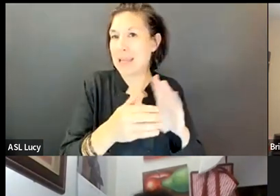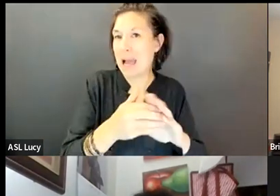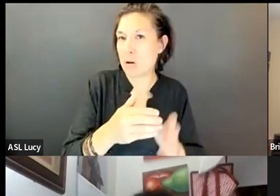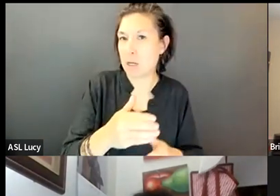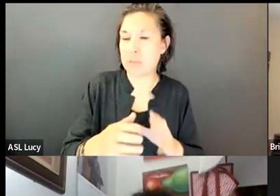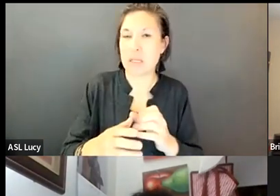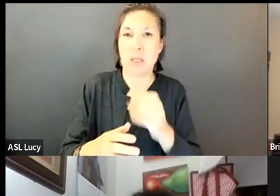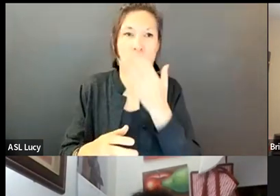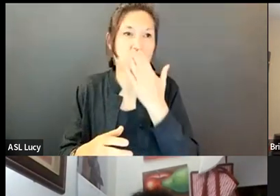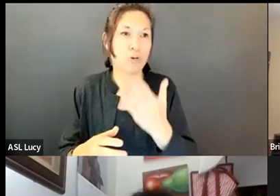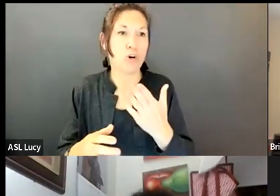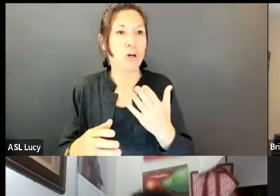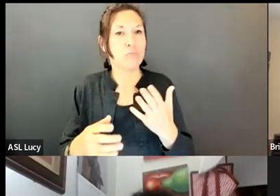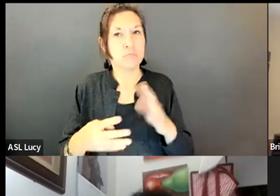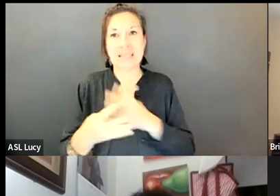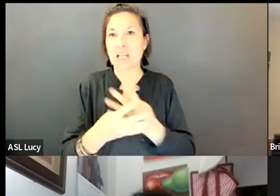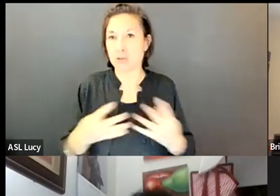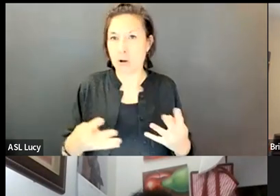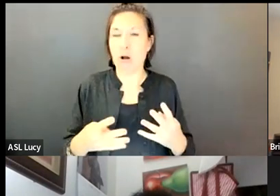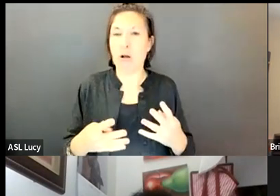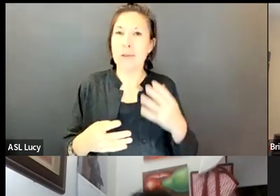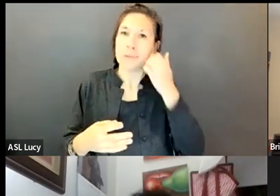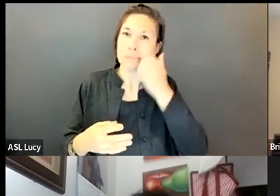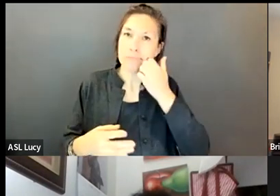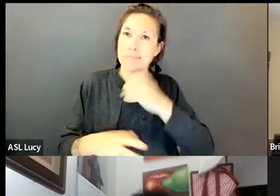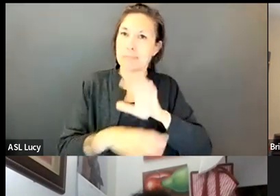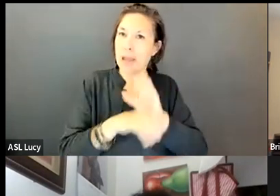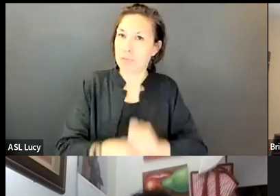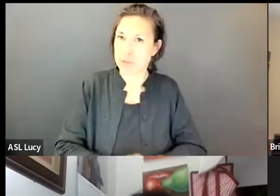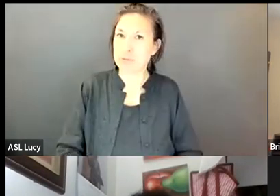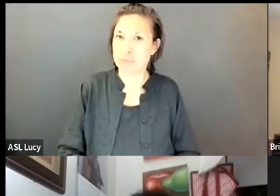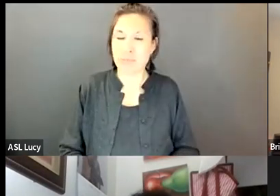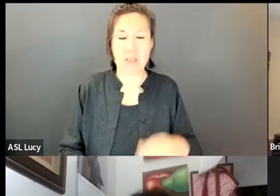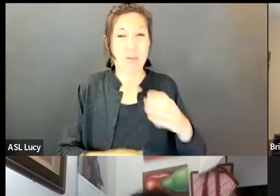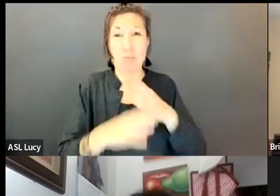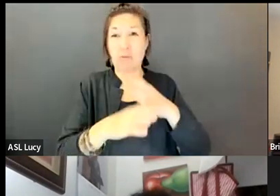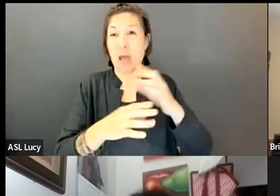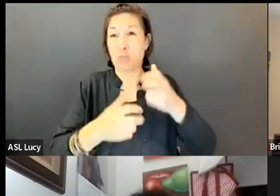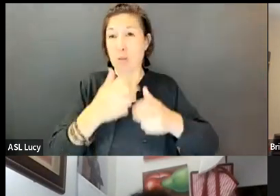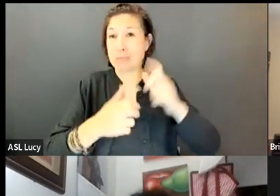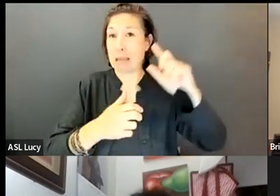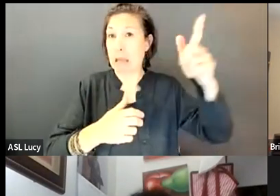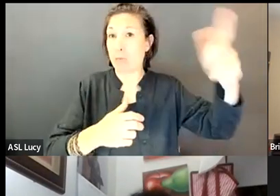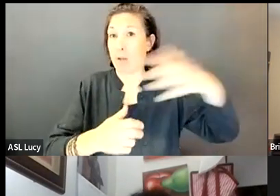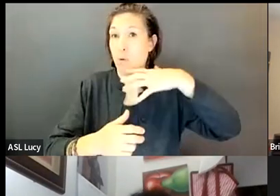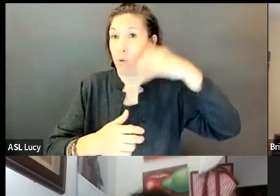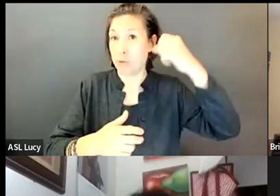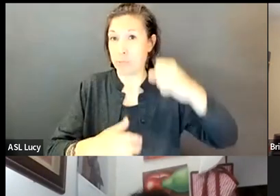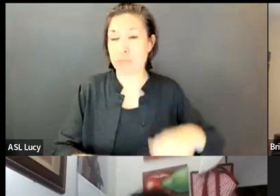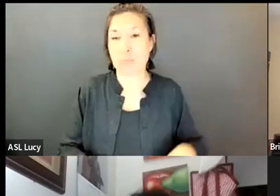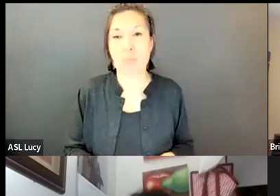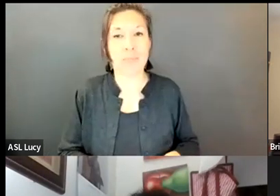on to prevent you know later School issues yeah these are the I mean these are the real